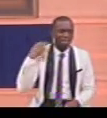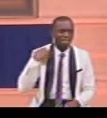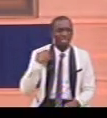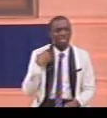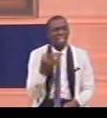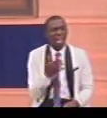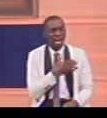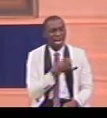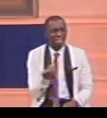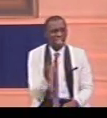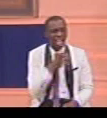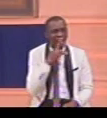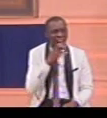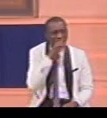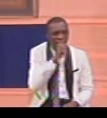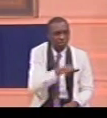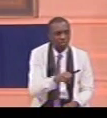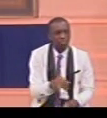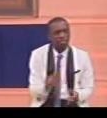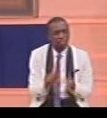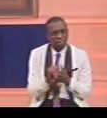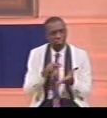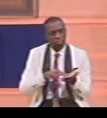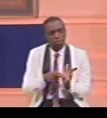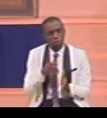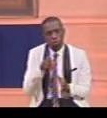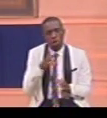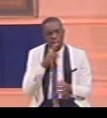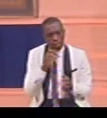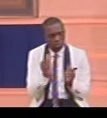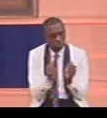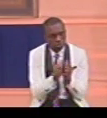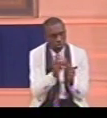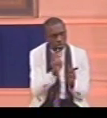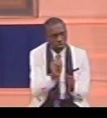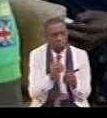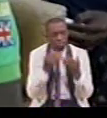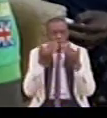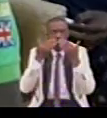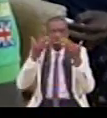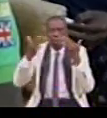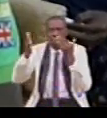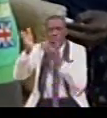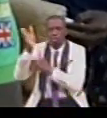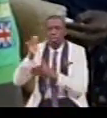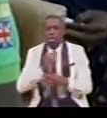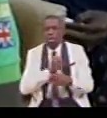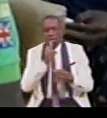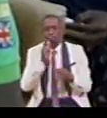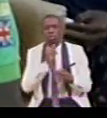they are evil then you can tell your their side and thank God I'm not on their side